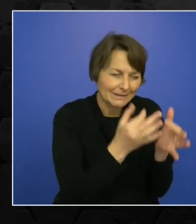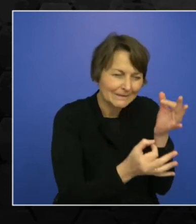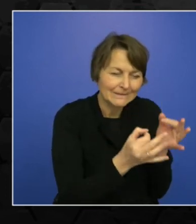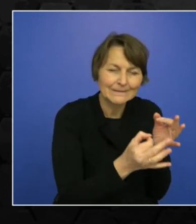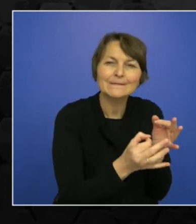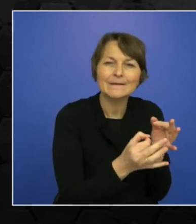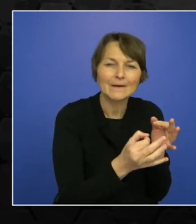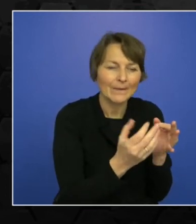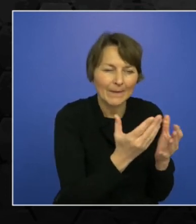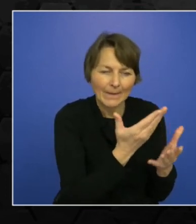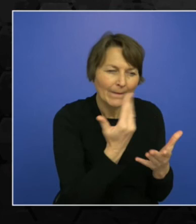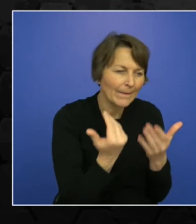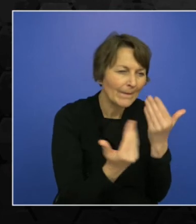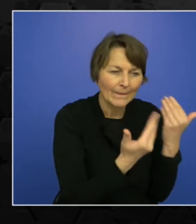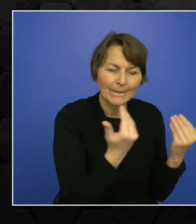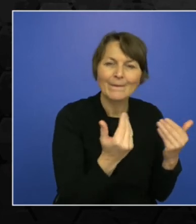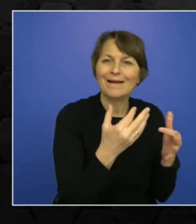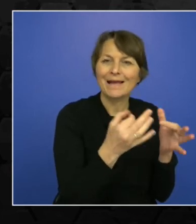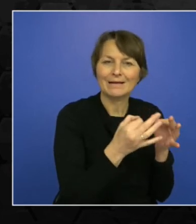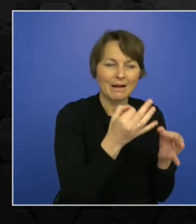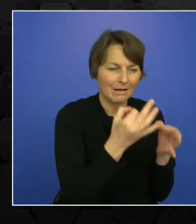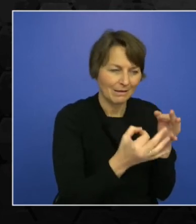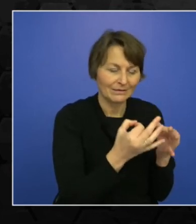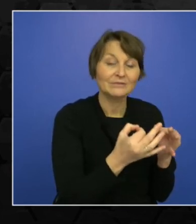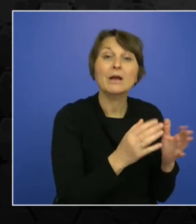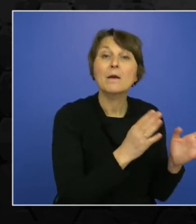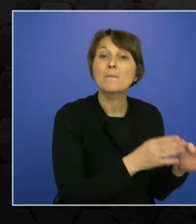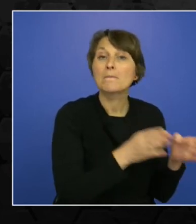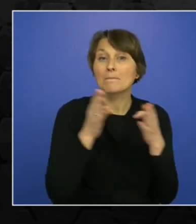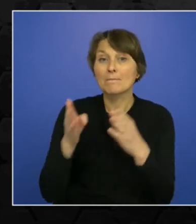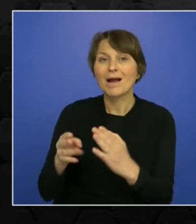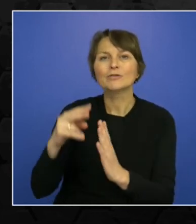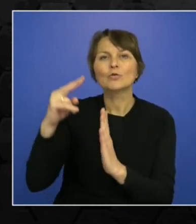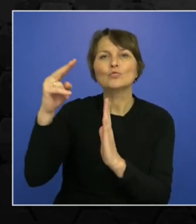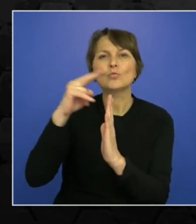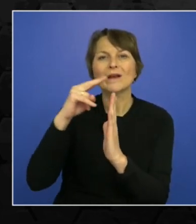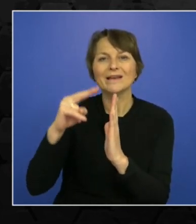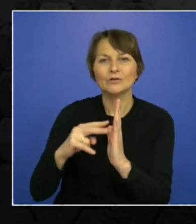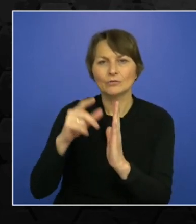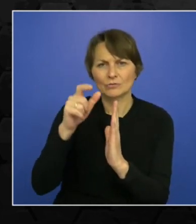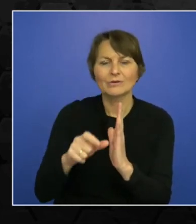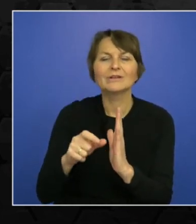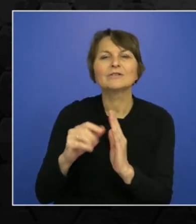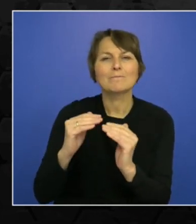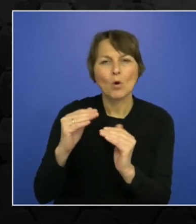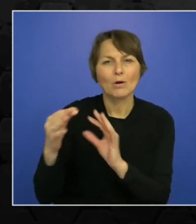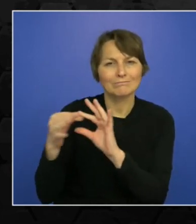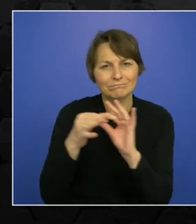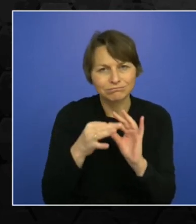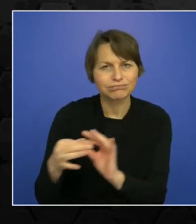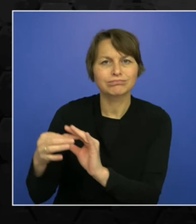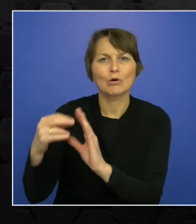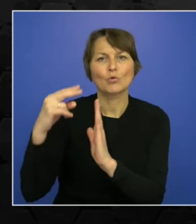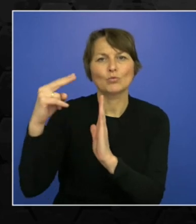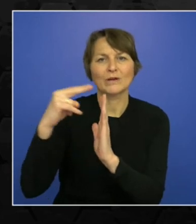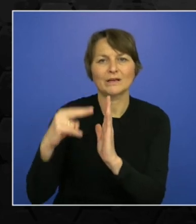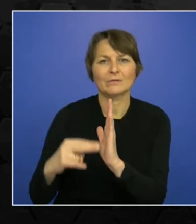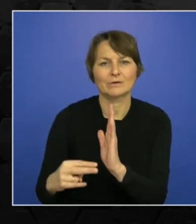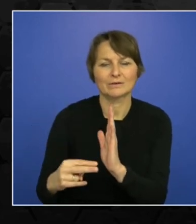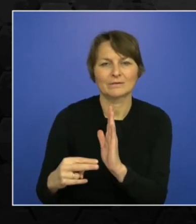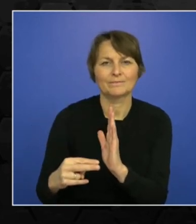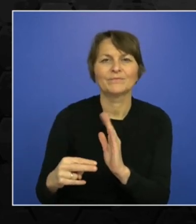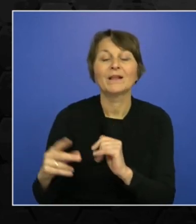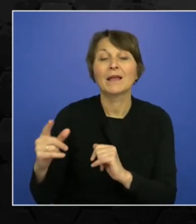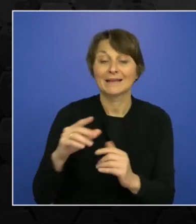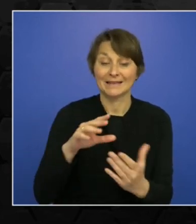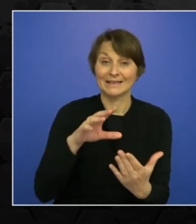text. Meanwhile, the immersive reader is more on the side of reading that text, of giving a speech to